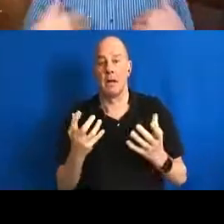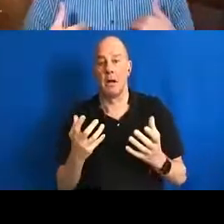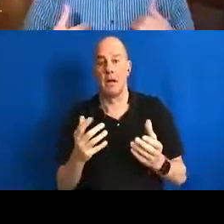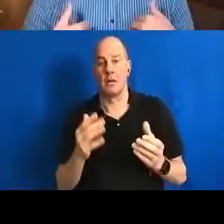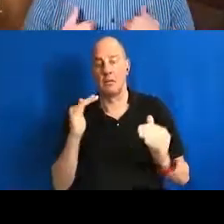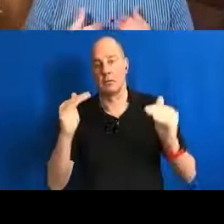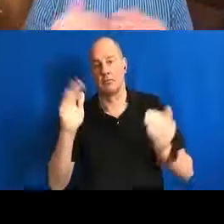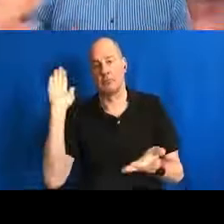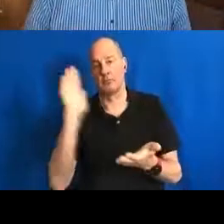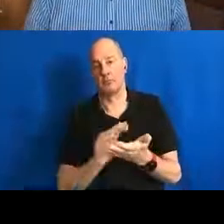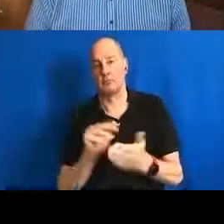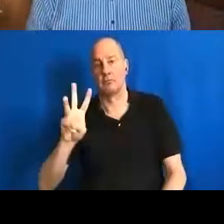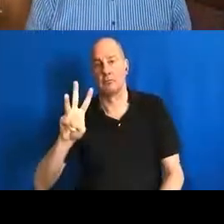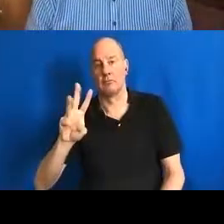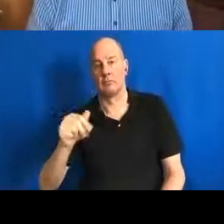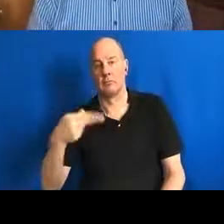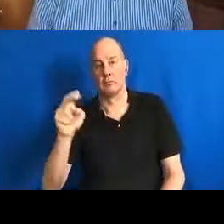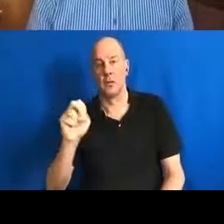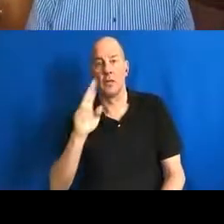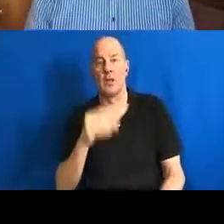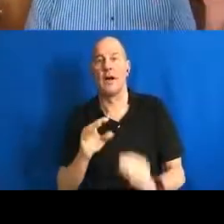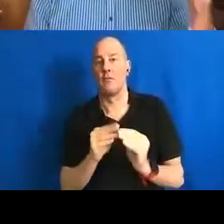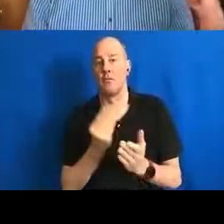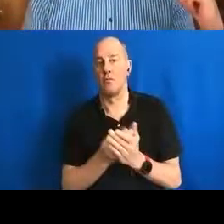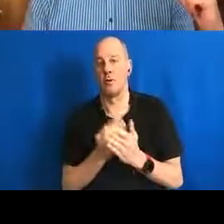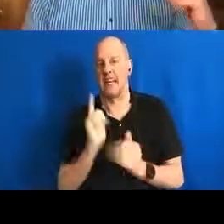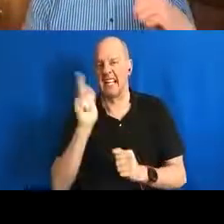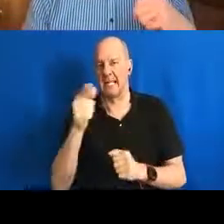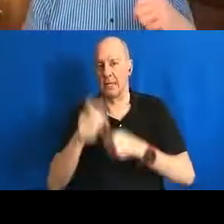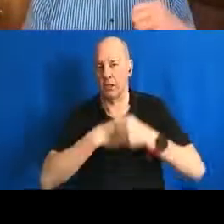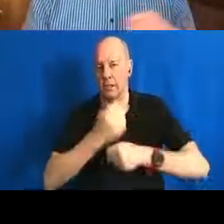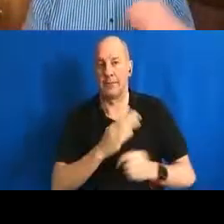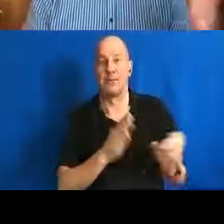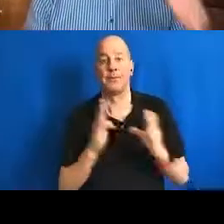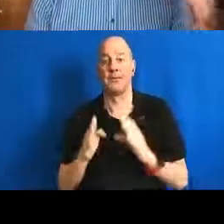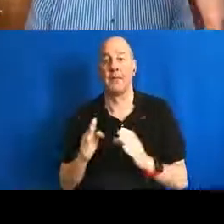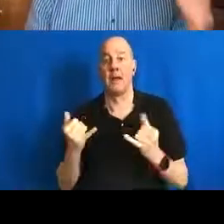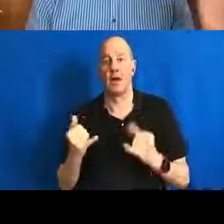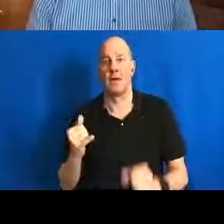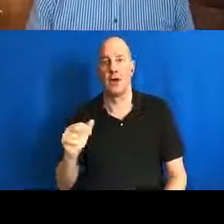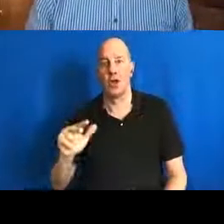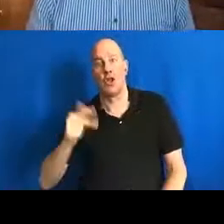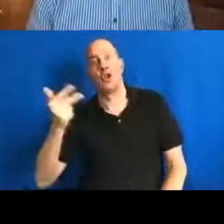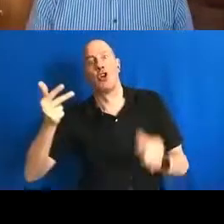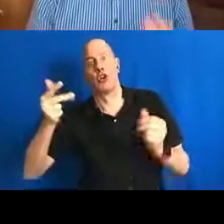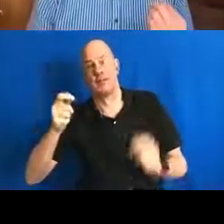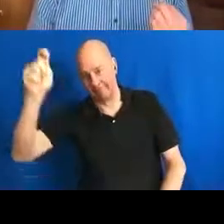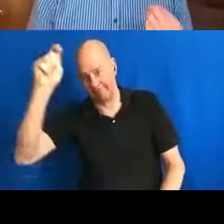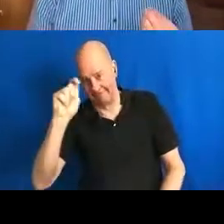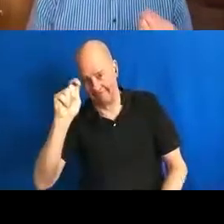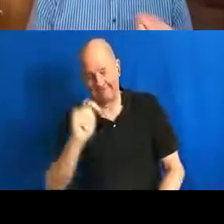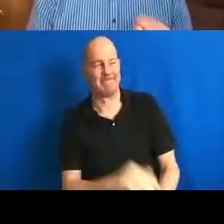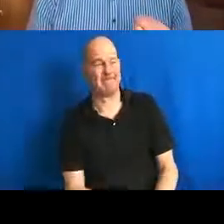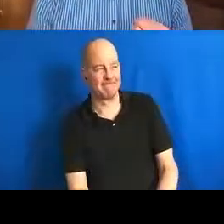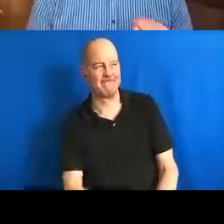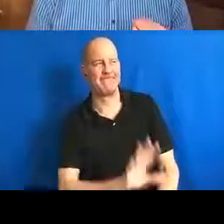that I can actually get more money at the end of the year. And then maybe you have a third hat on and you're thinking about it like a manager. You're like, okay,